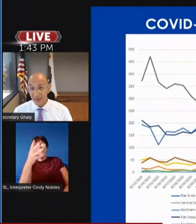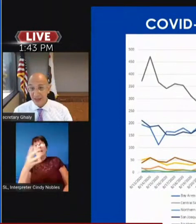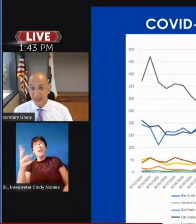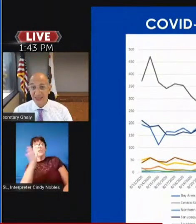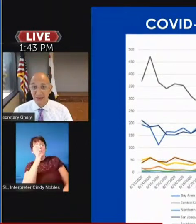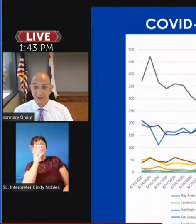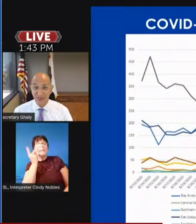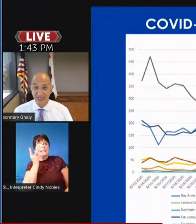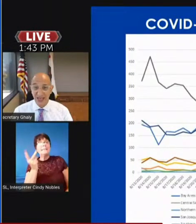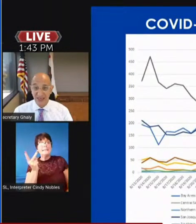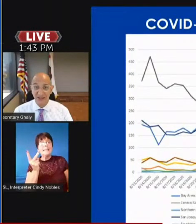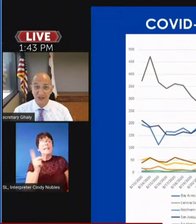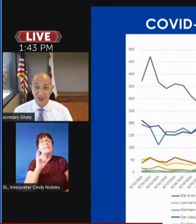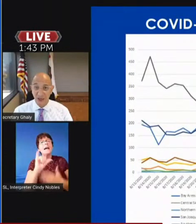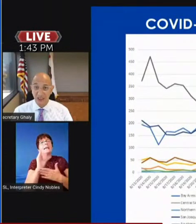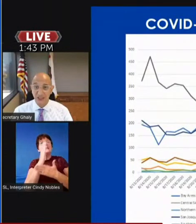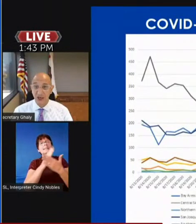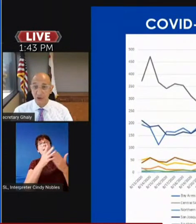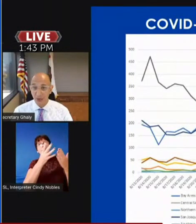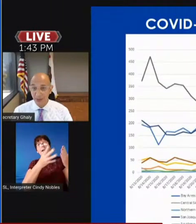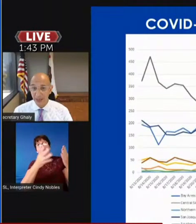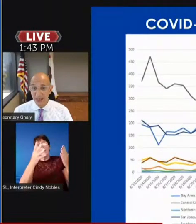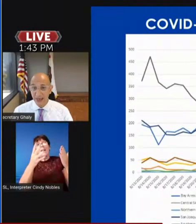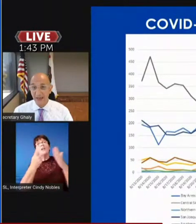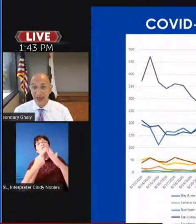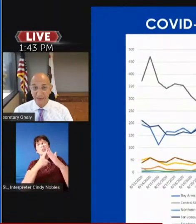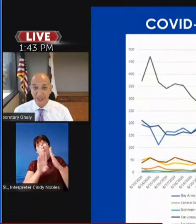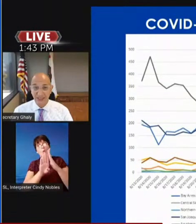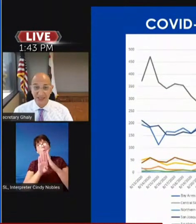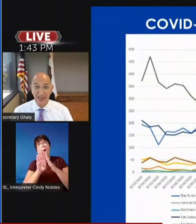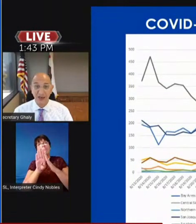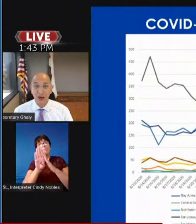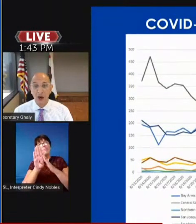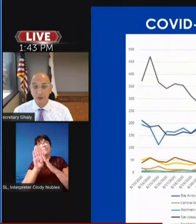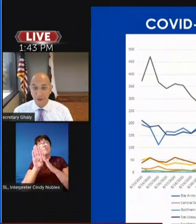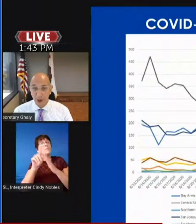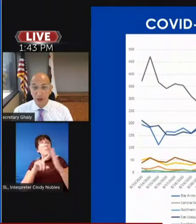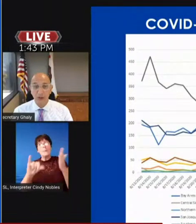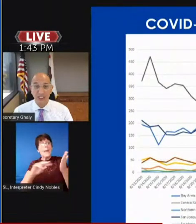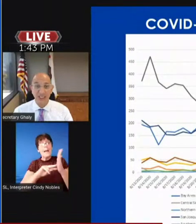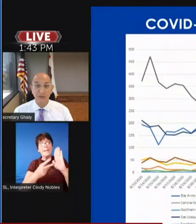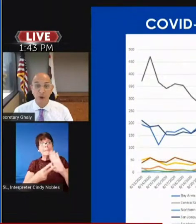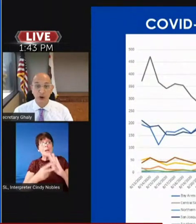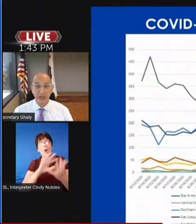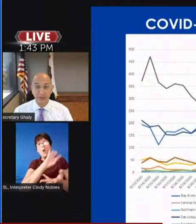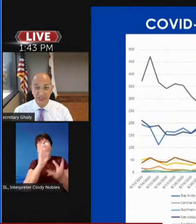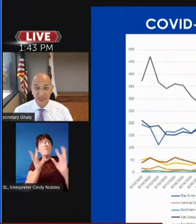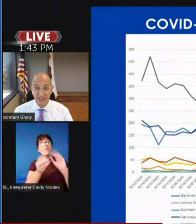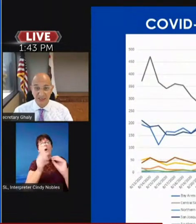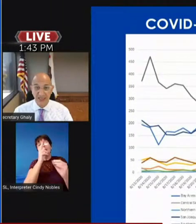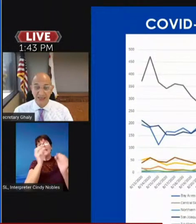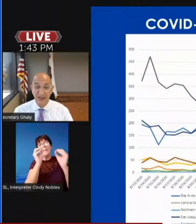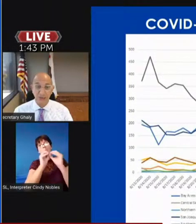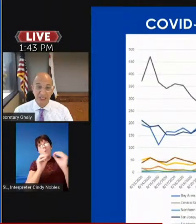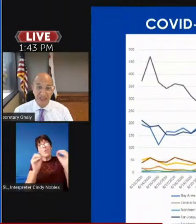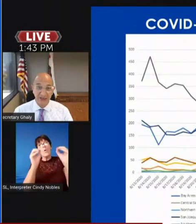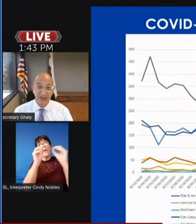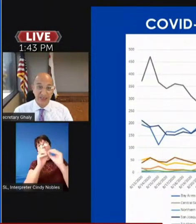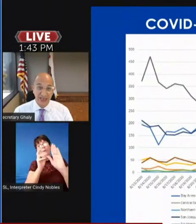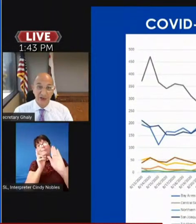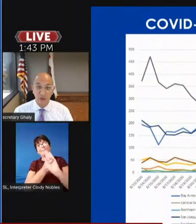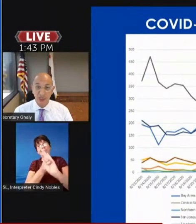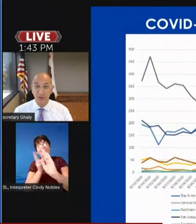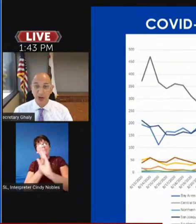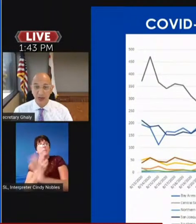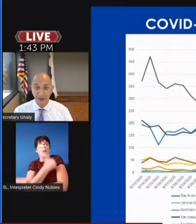see that some of these lines are starting to go up. And that means that overall, we're seeing more admissions than we did